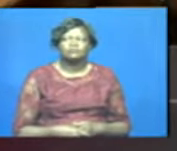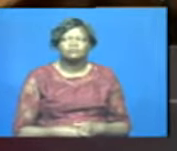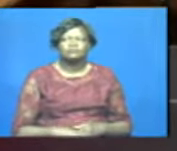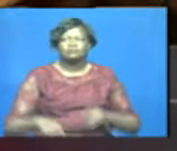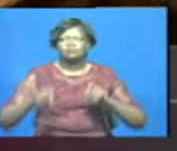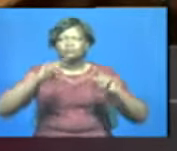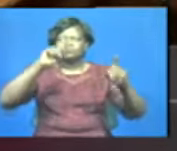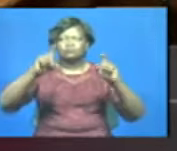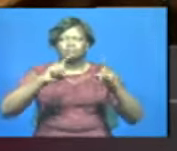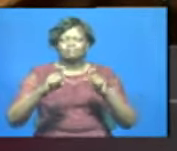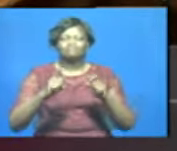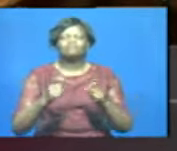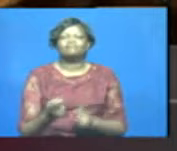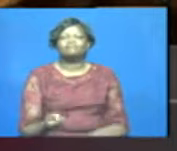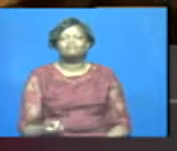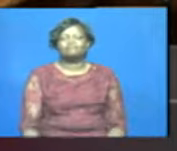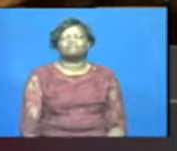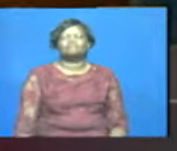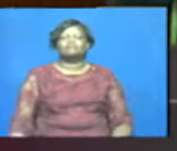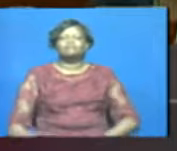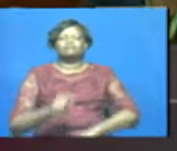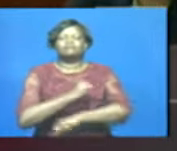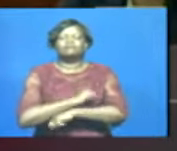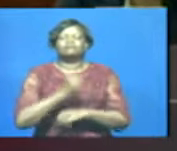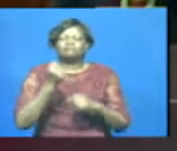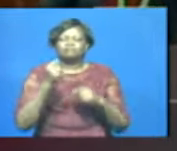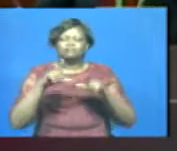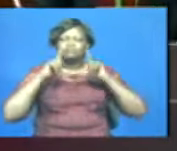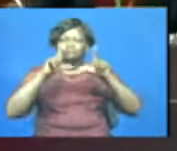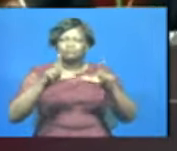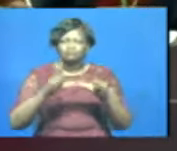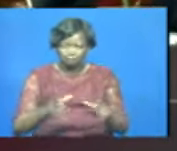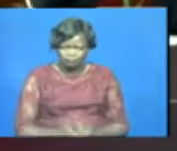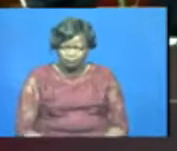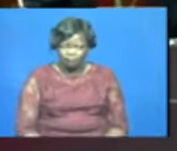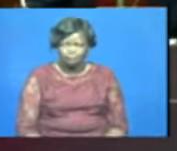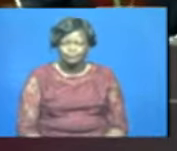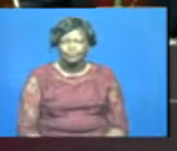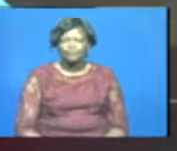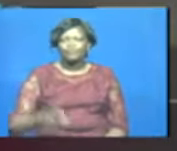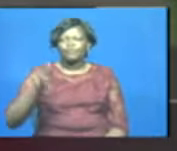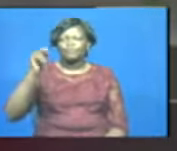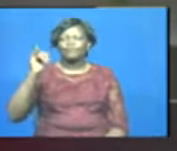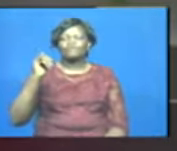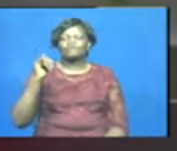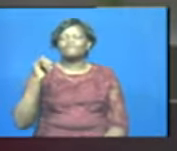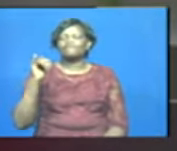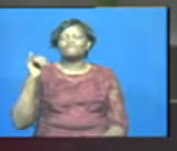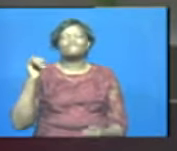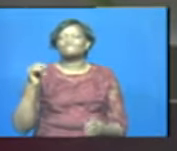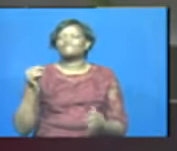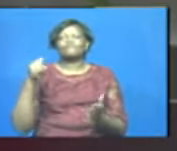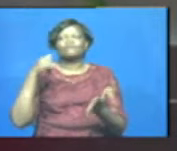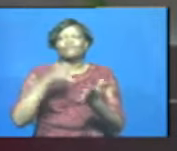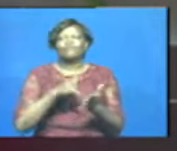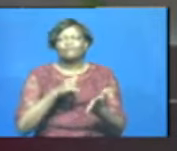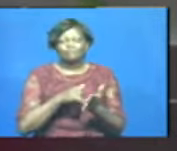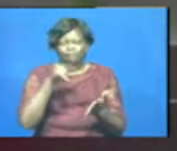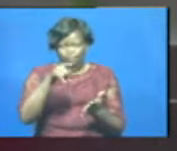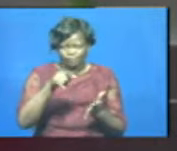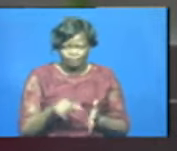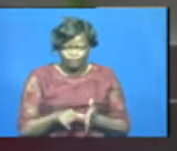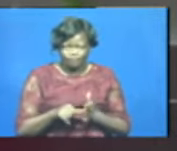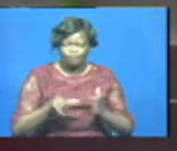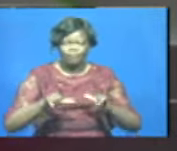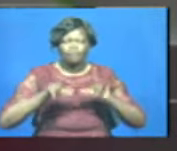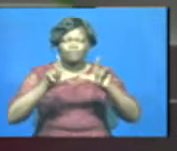Questionable academic papers. Machakos gubernatorial aspirant Wavinya Ndeti joins list of aspirants facing disputes over